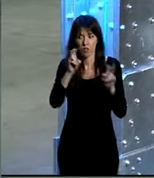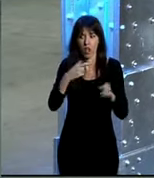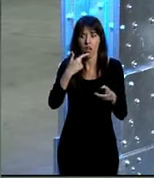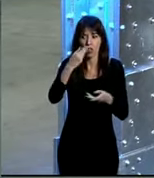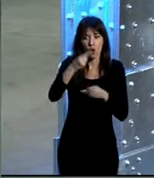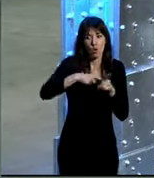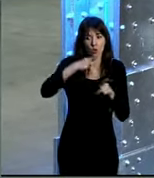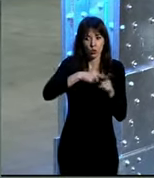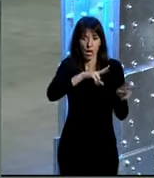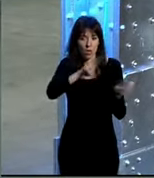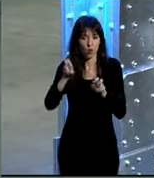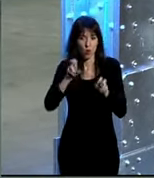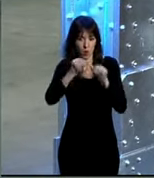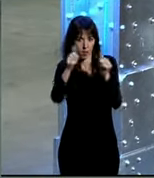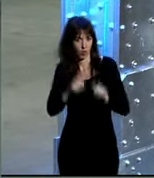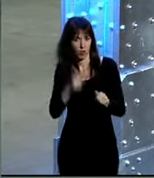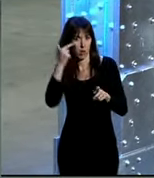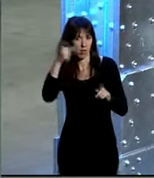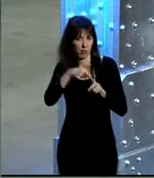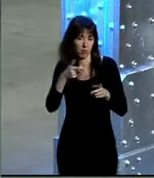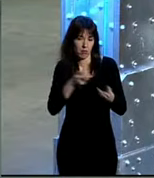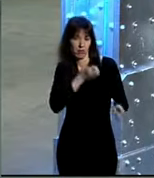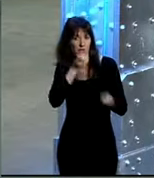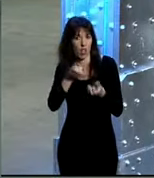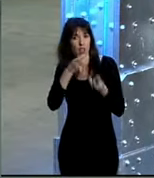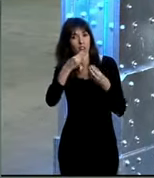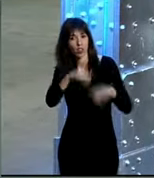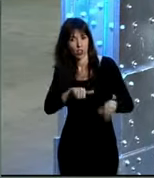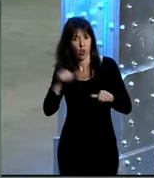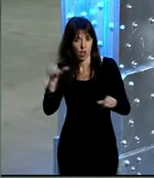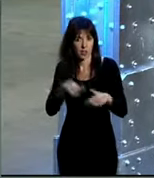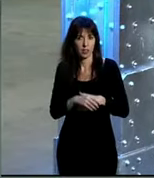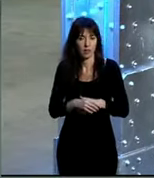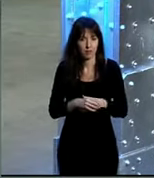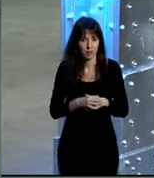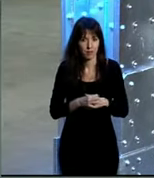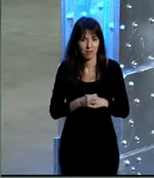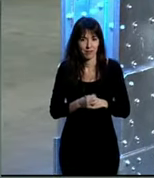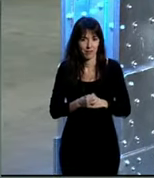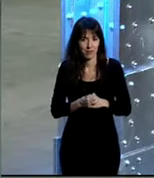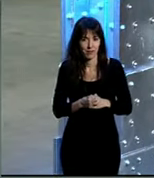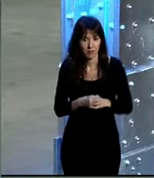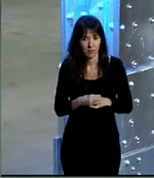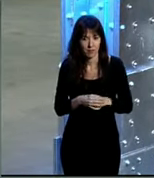have for the new development we have, so it's on the screen, please enjoy it.